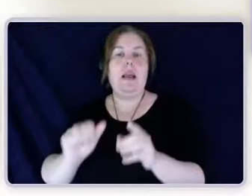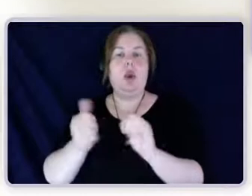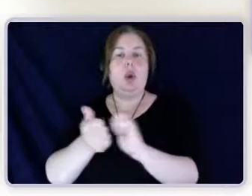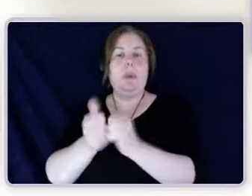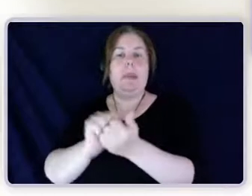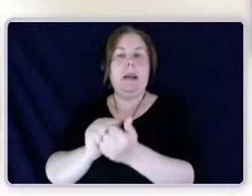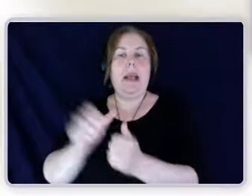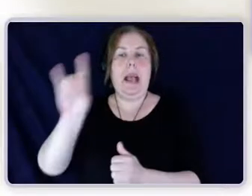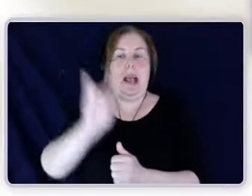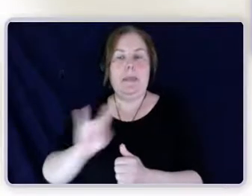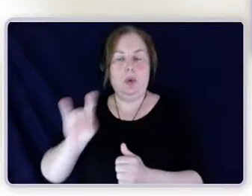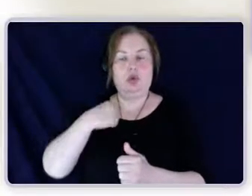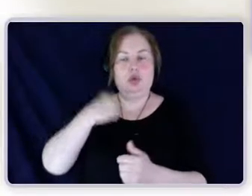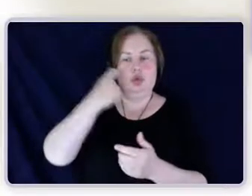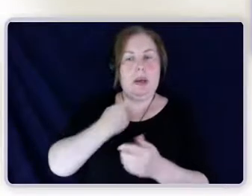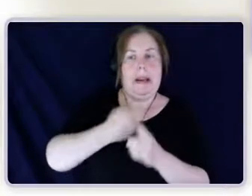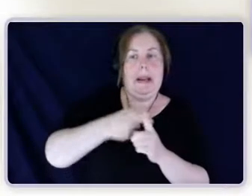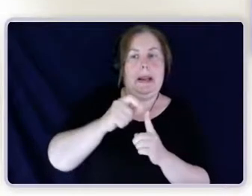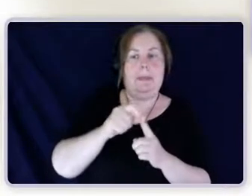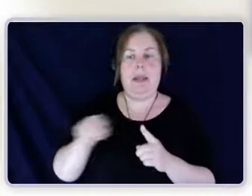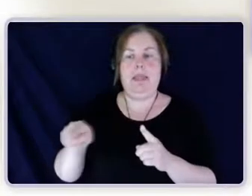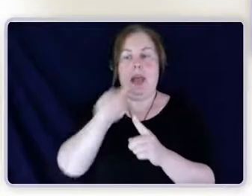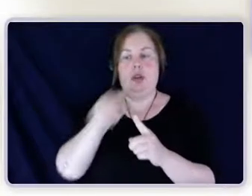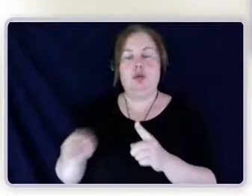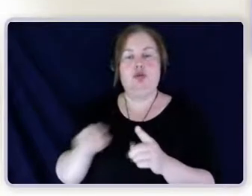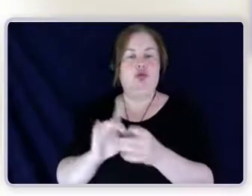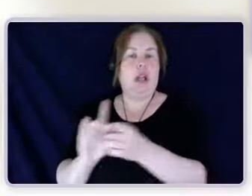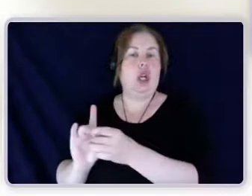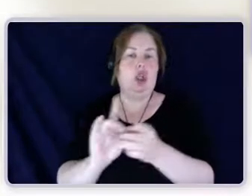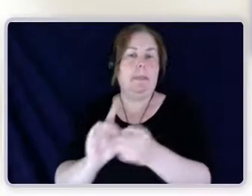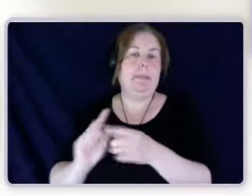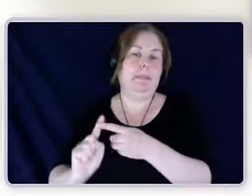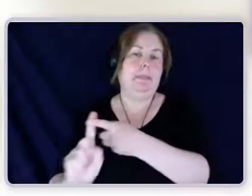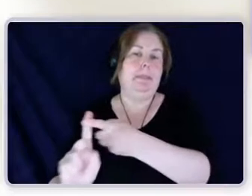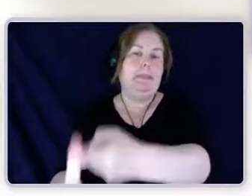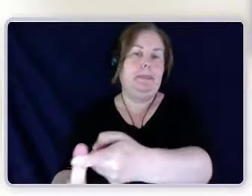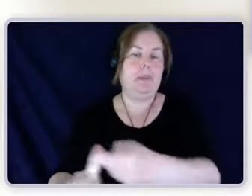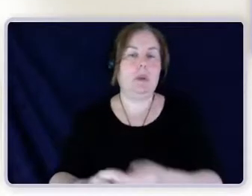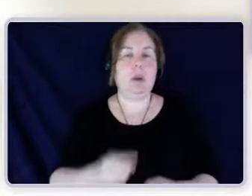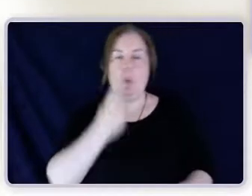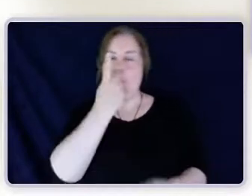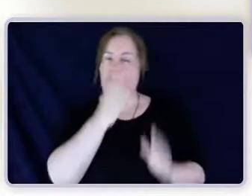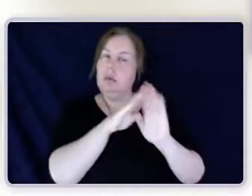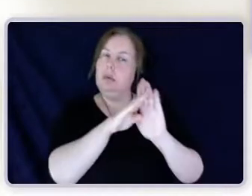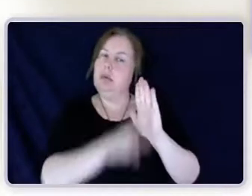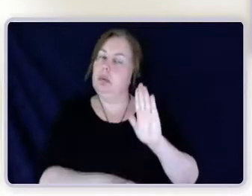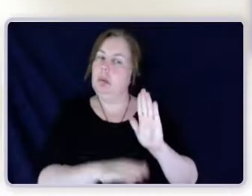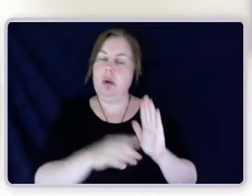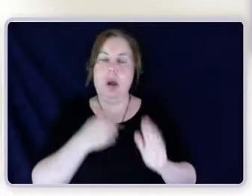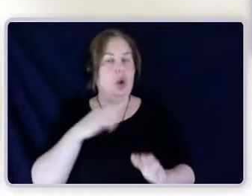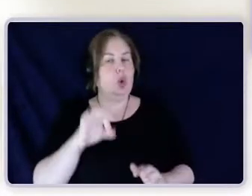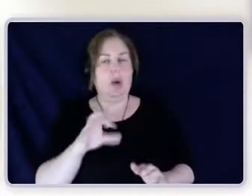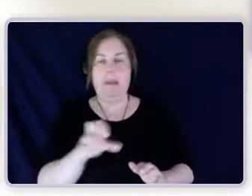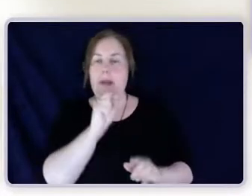Now, I did mention before that there is an exception when I don't have to follow the person's will and preferences and I